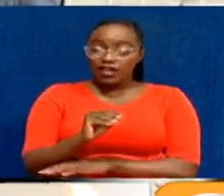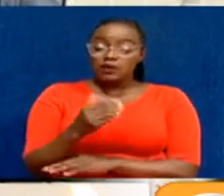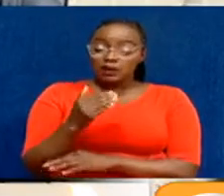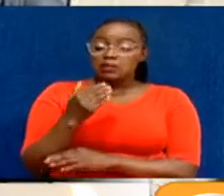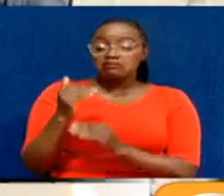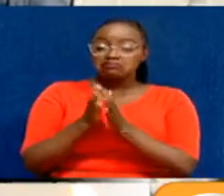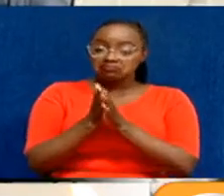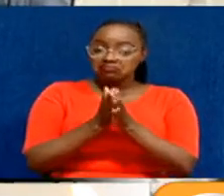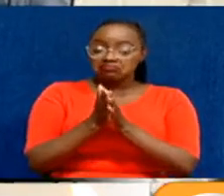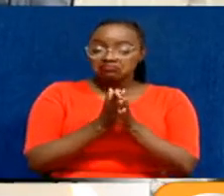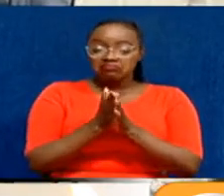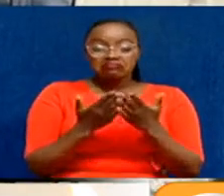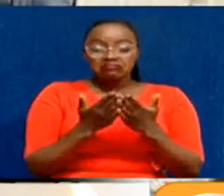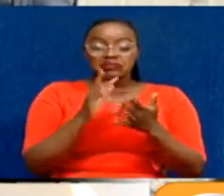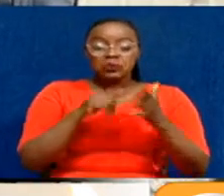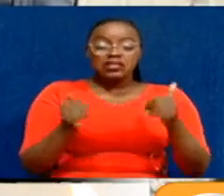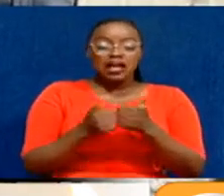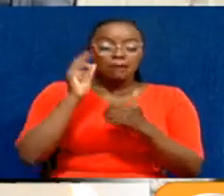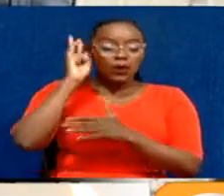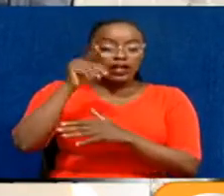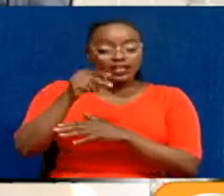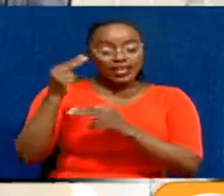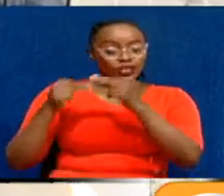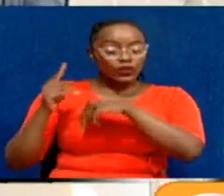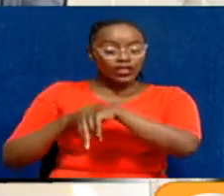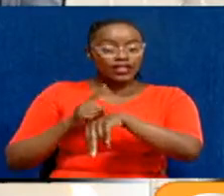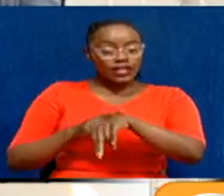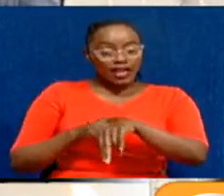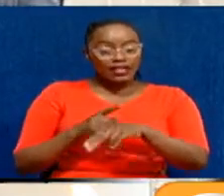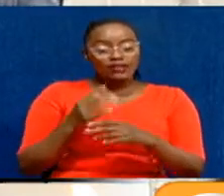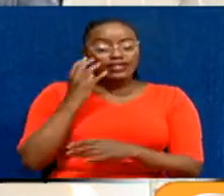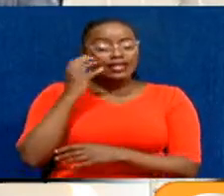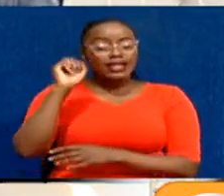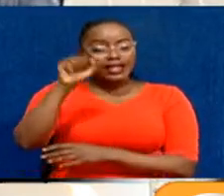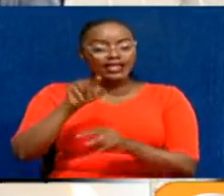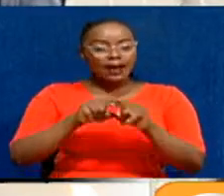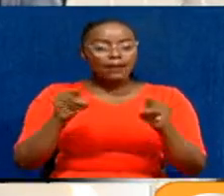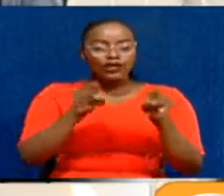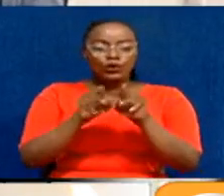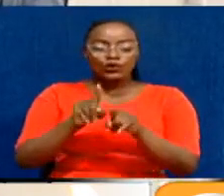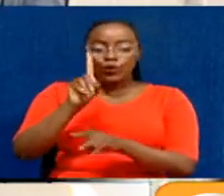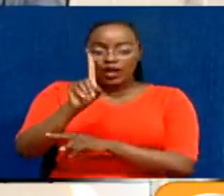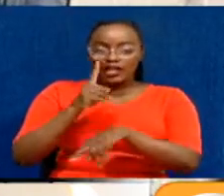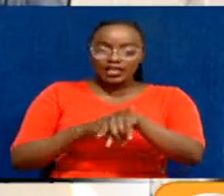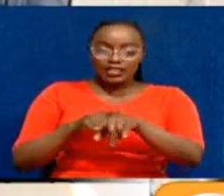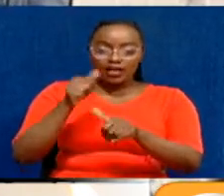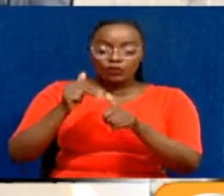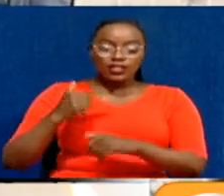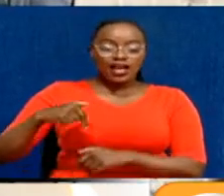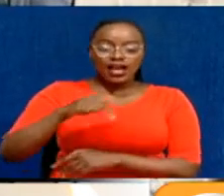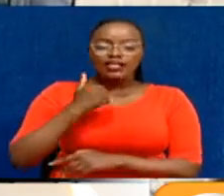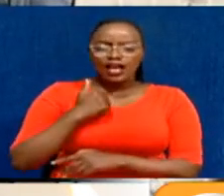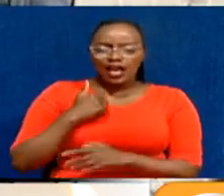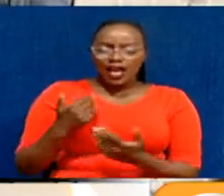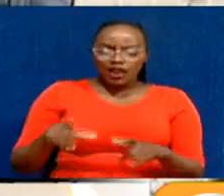will be looking forward to what will transpire here. It's a historic moment, unfortunately a sad one, but then it is one of those moments when we get